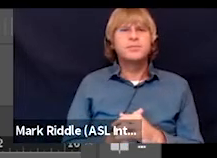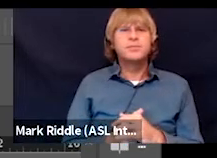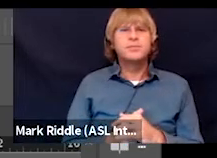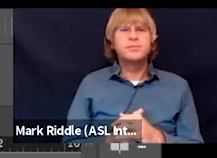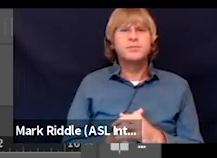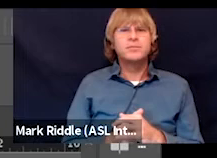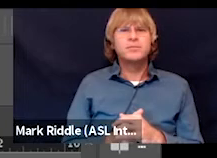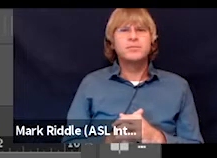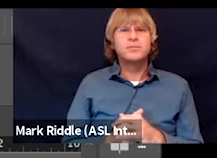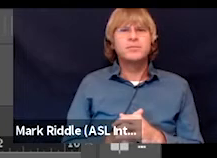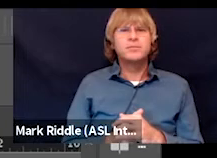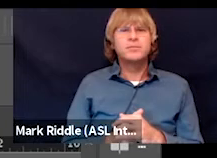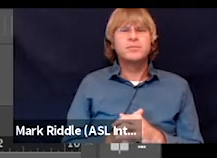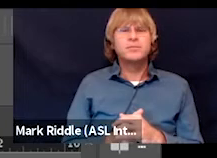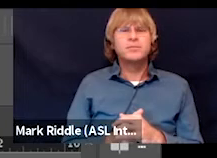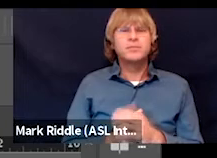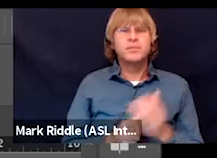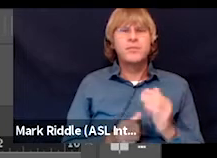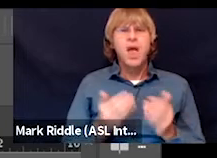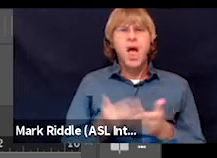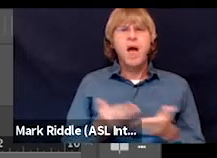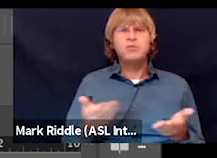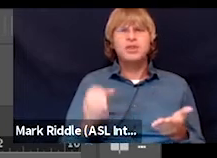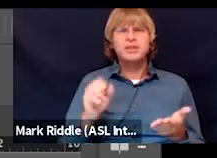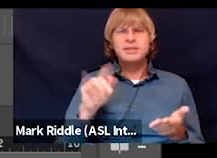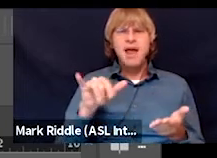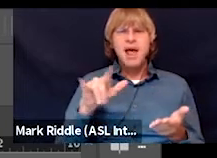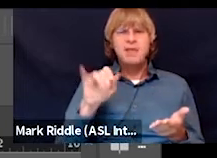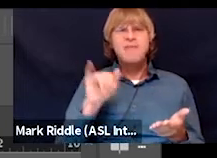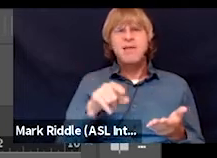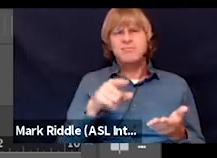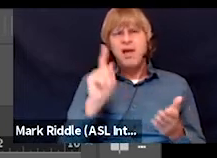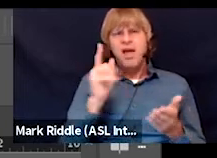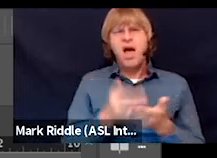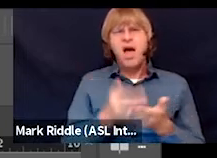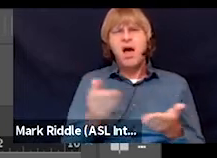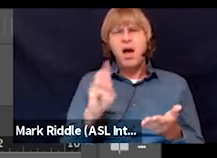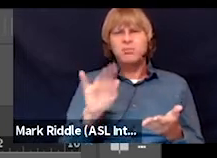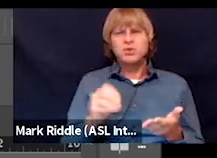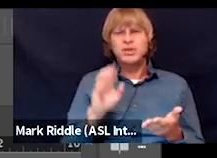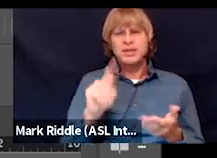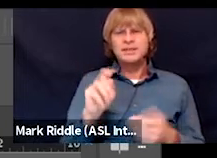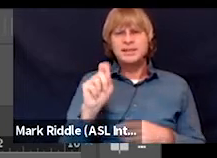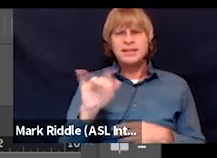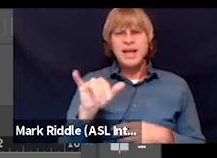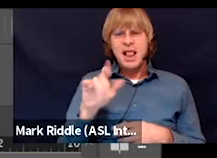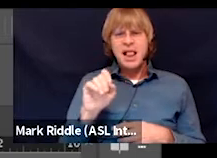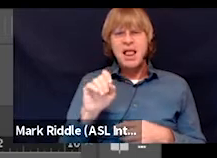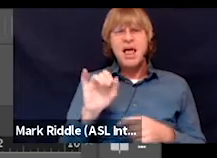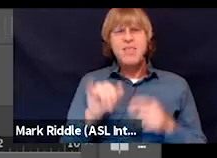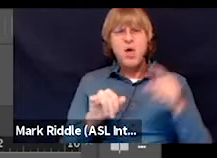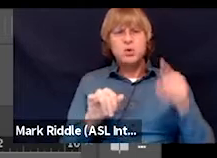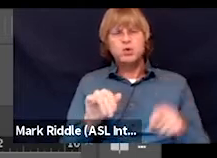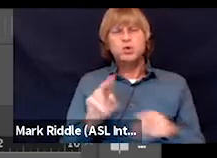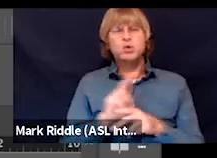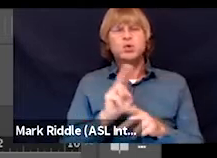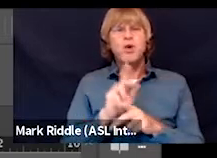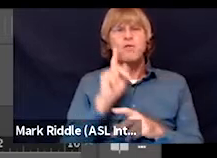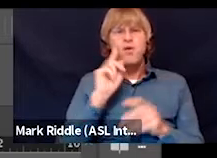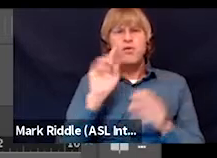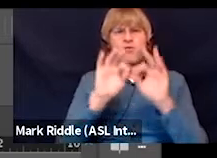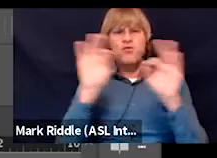All right, so object styles. We're now finally getting to object styles. Those you're going to use for your